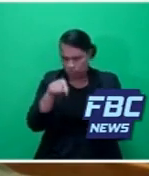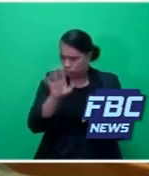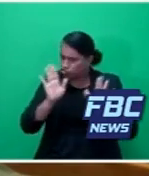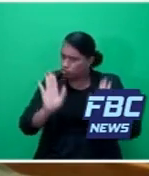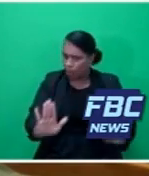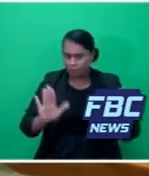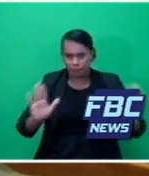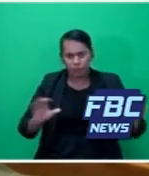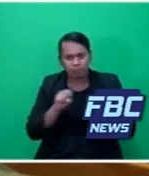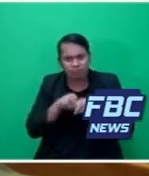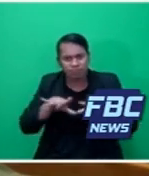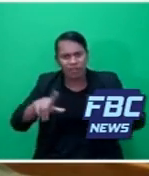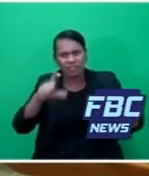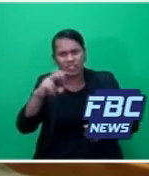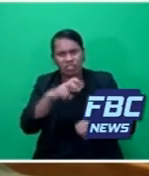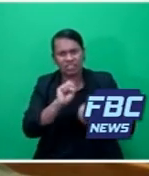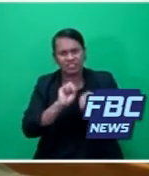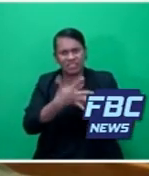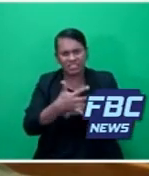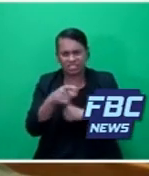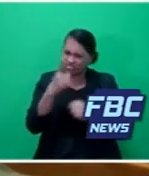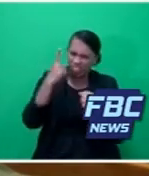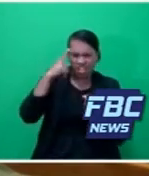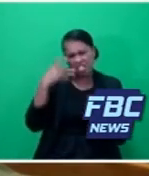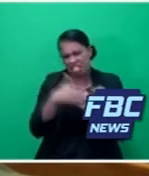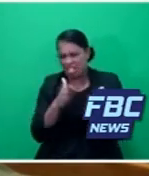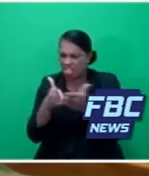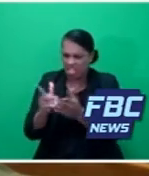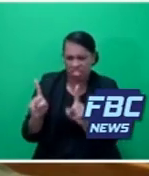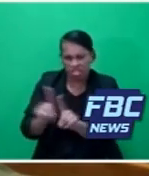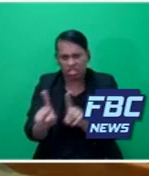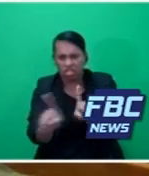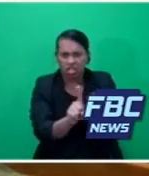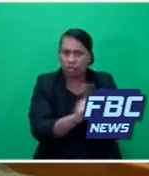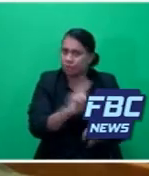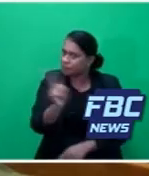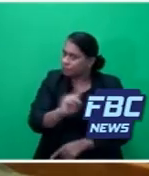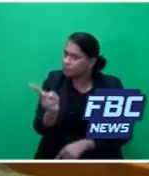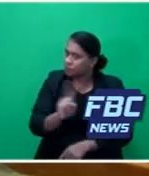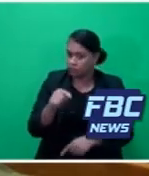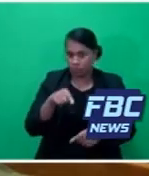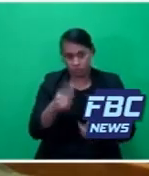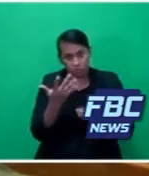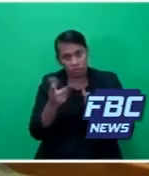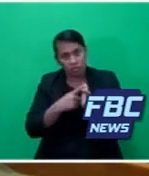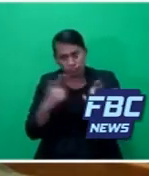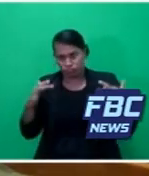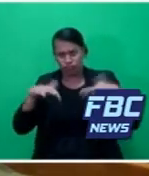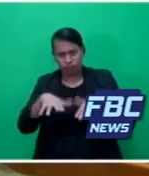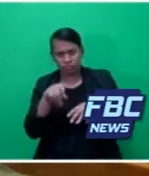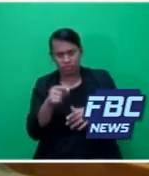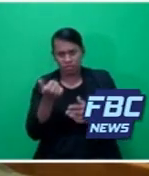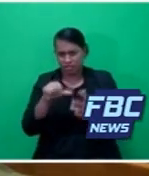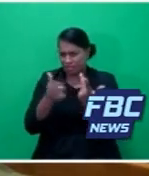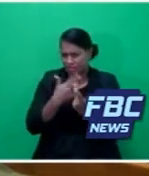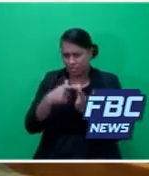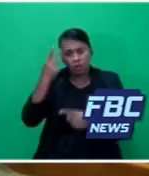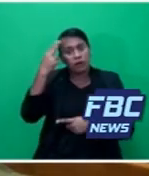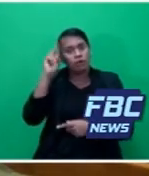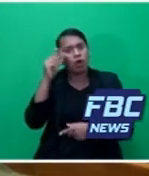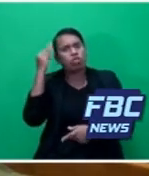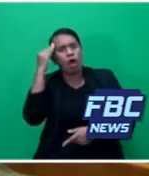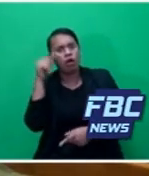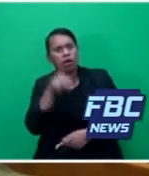like non-essential travel, close contact, and large gatherings, too many Fijians seem to think that when the sun goes down, the